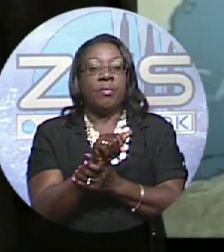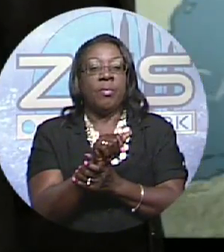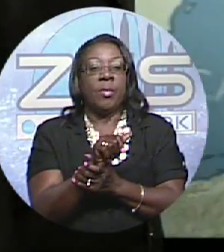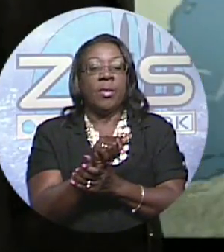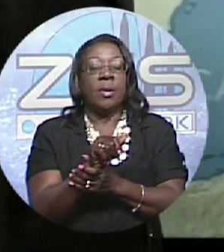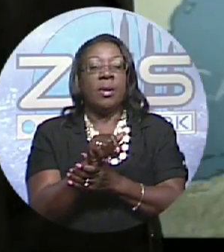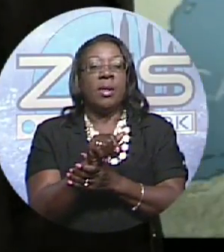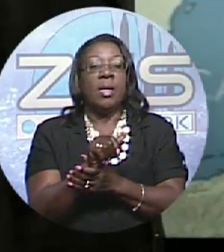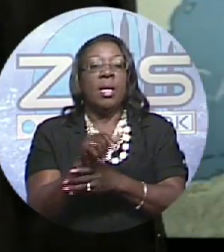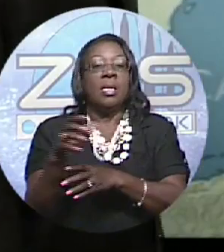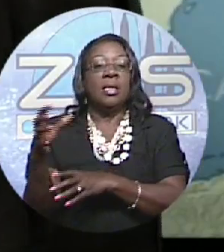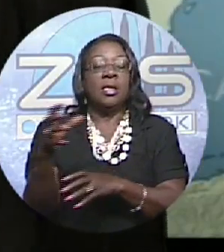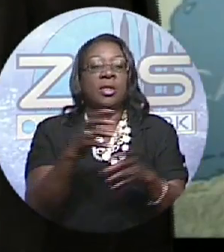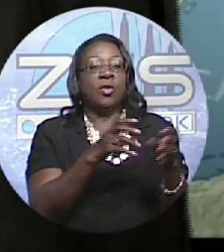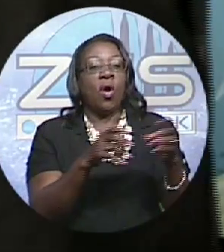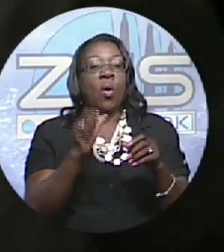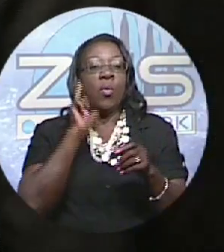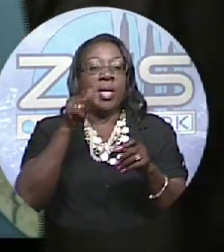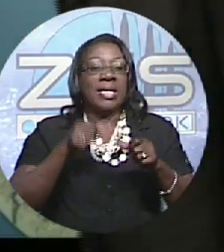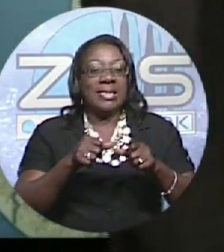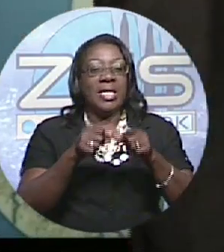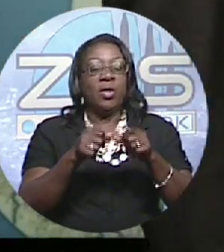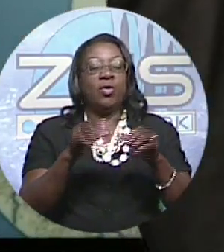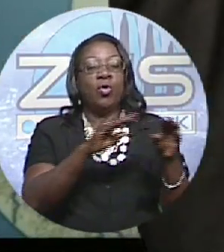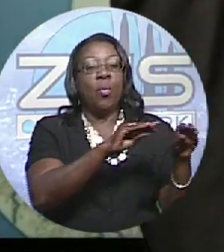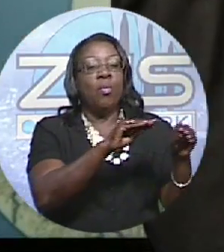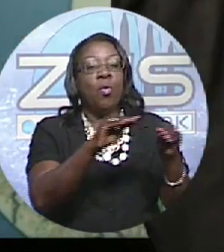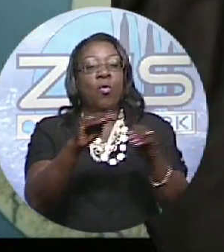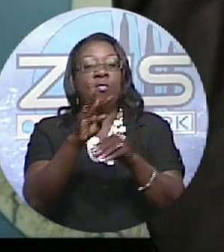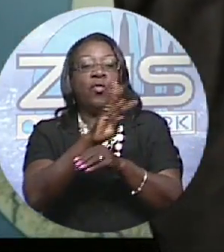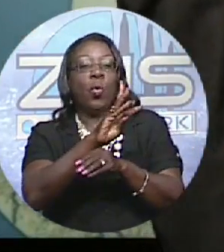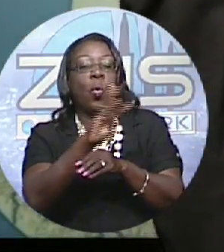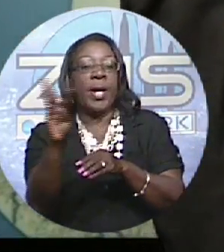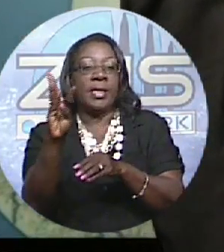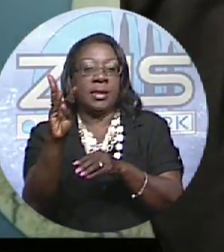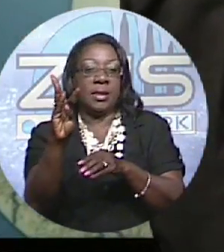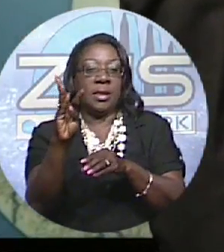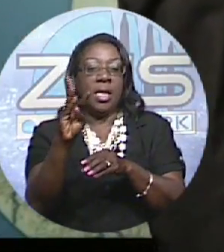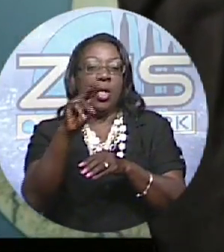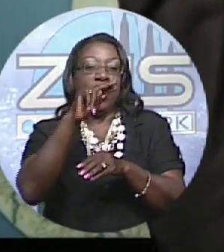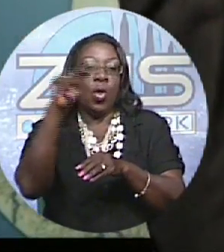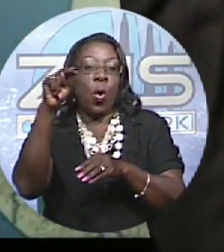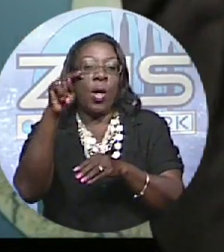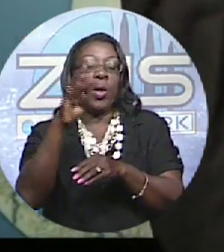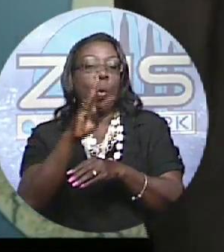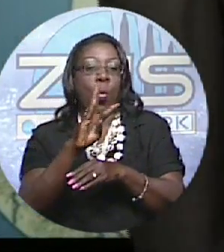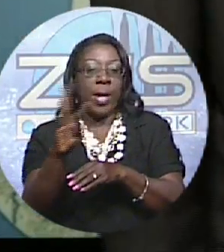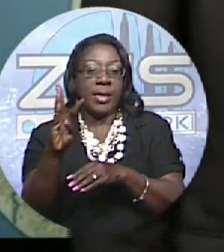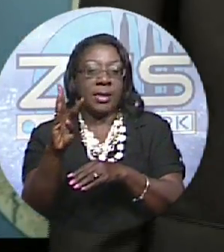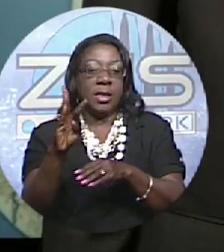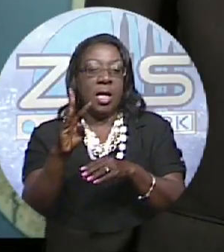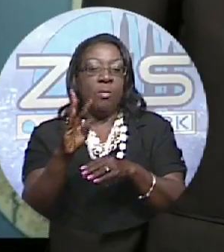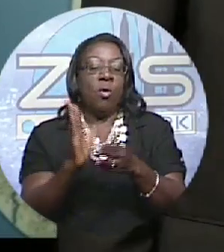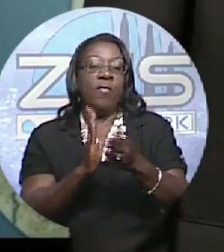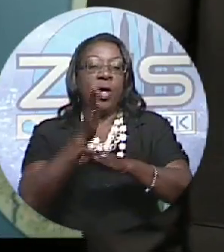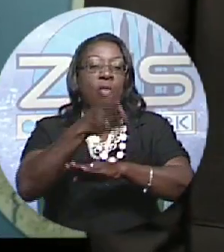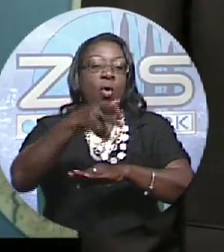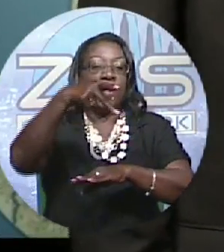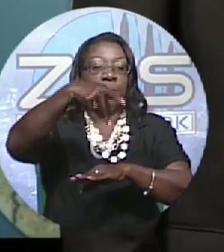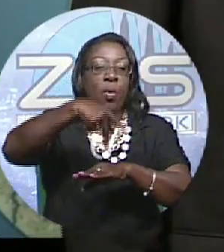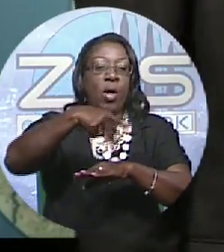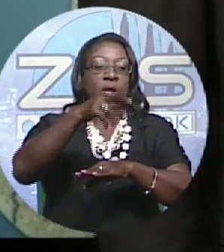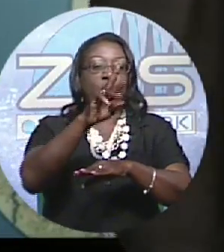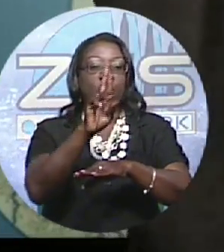As you mentioned, the system will continue moving towards the west and actually west-northwest, moving across Puerto Rico. Of course, Puerto Rico having